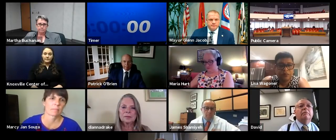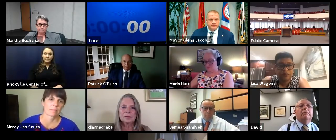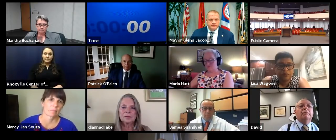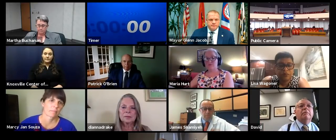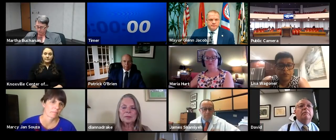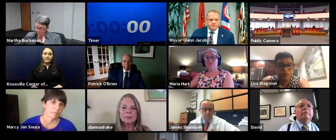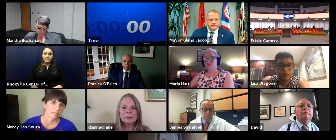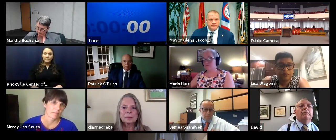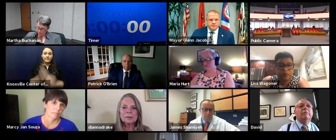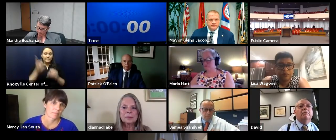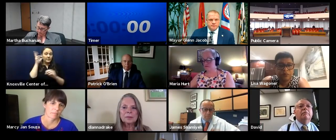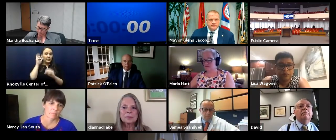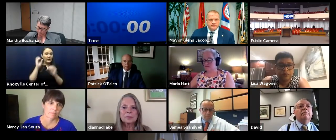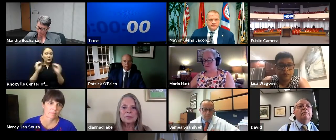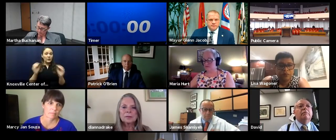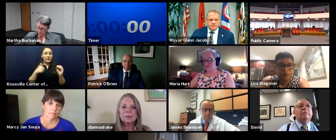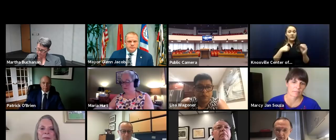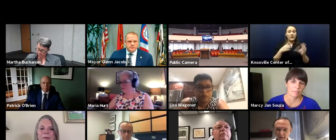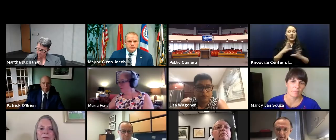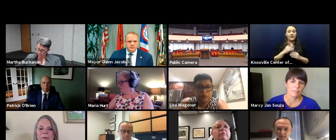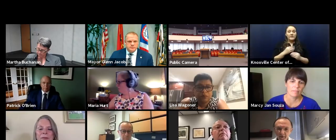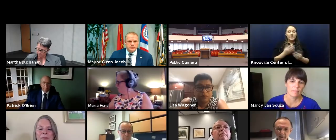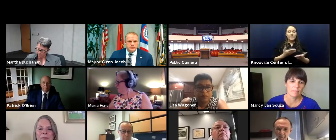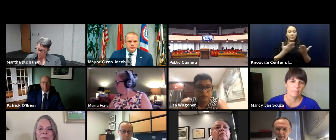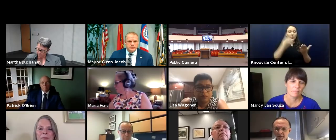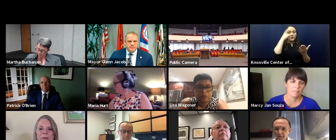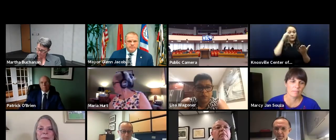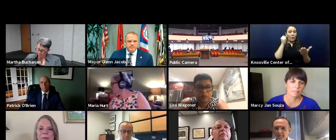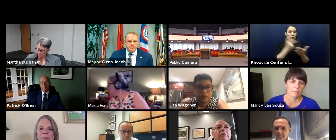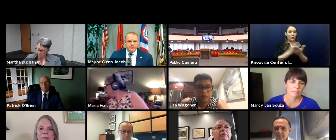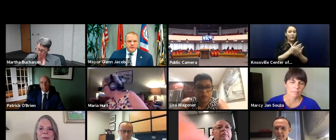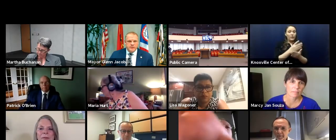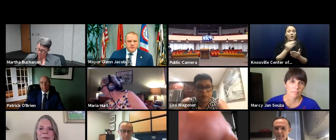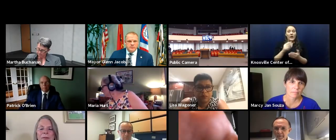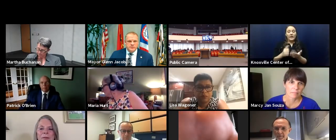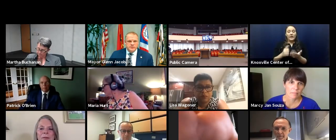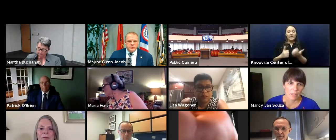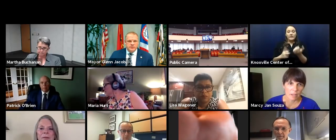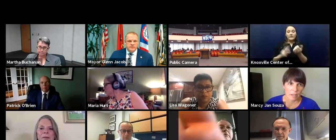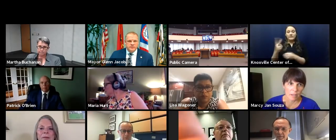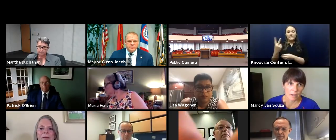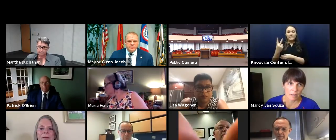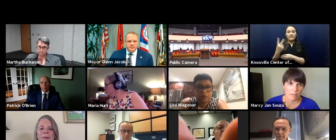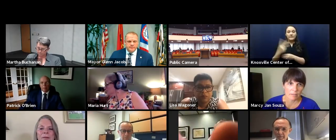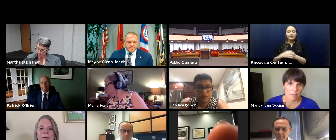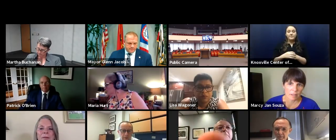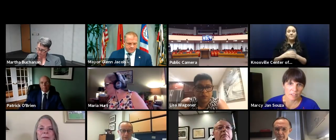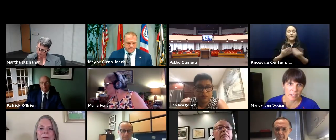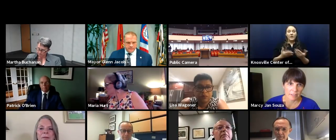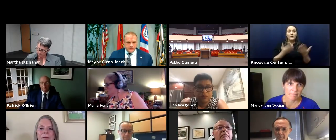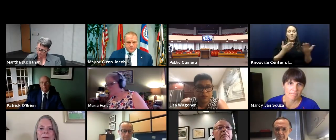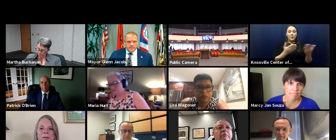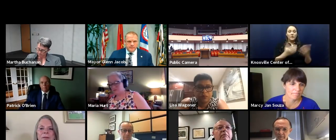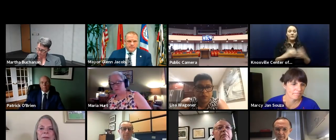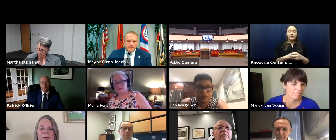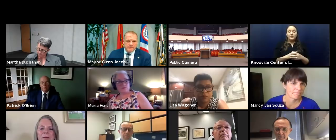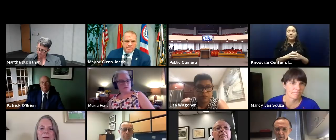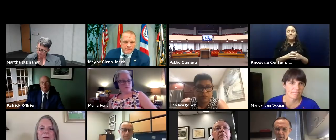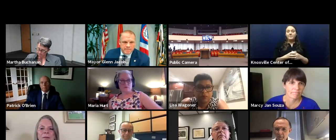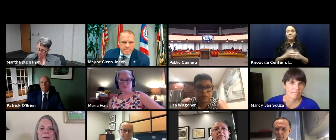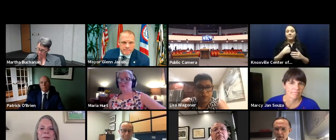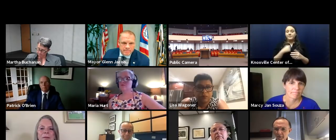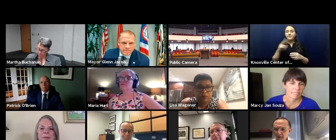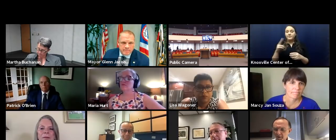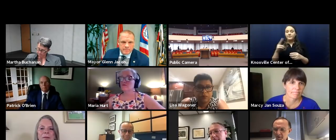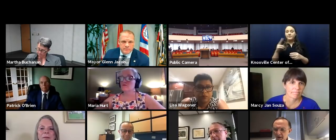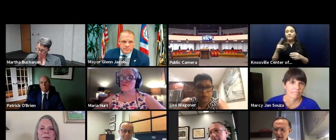Hearing none, I would accept a motion for approval in a second, please. So moved. Second. We